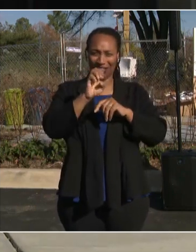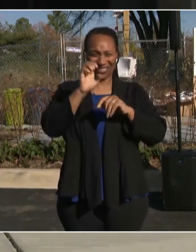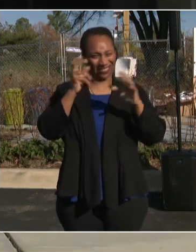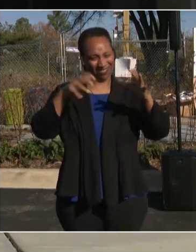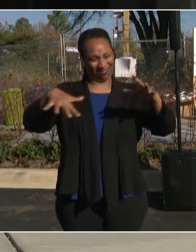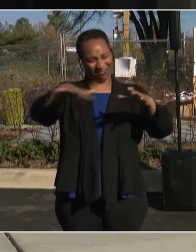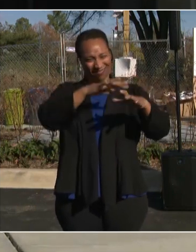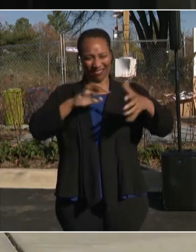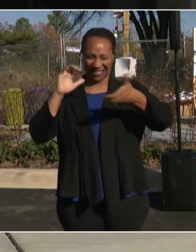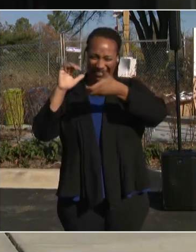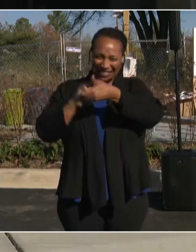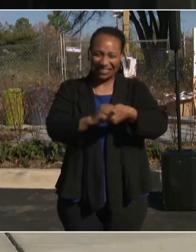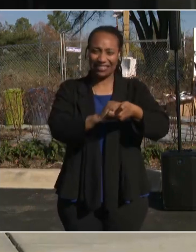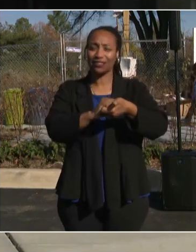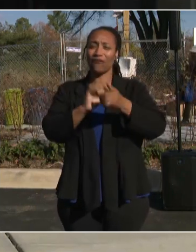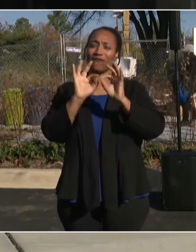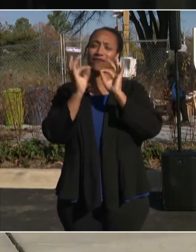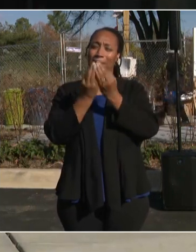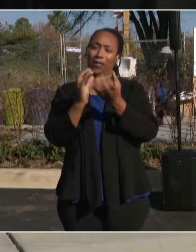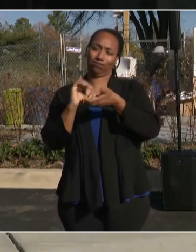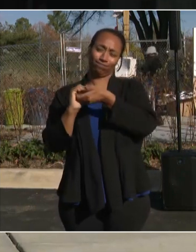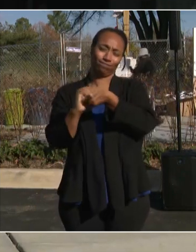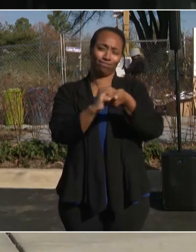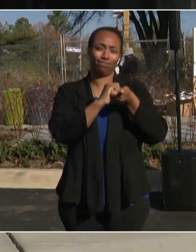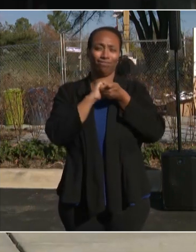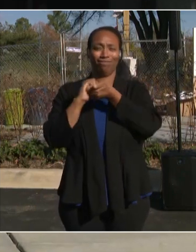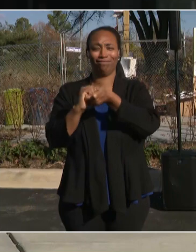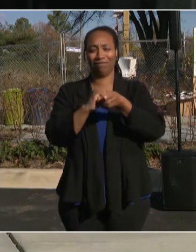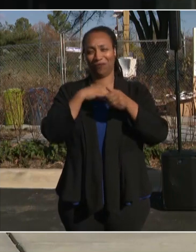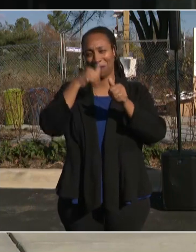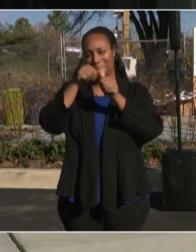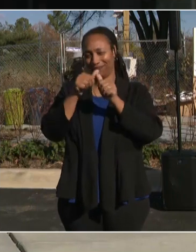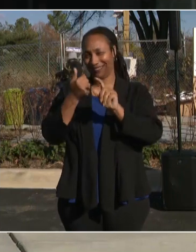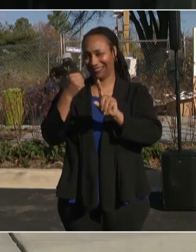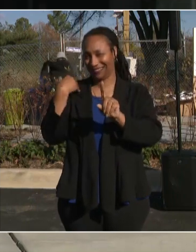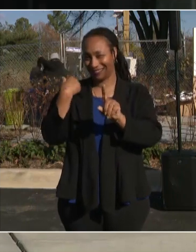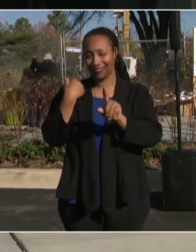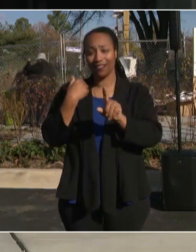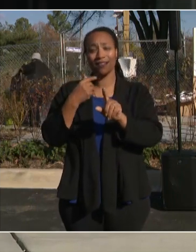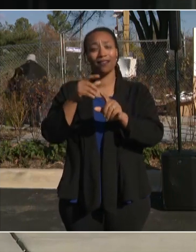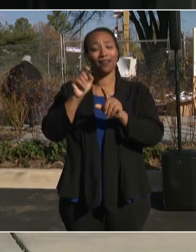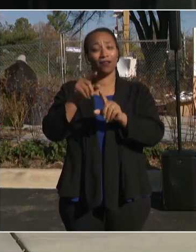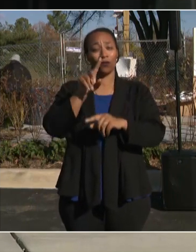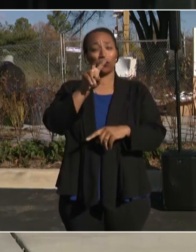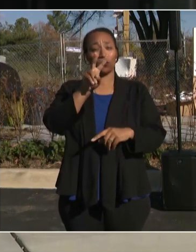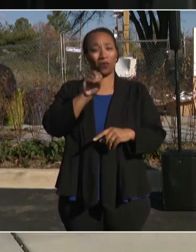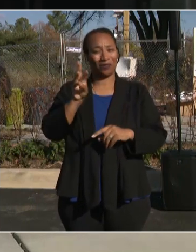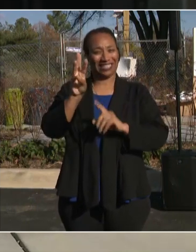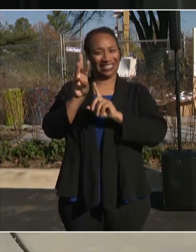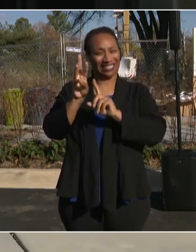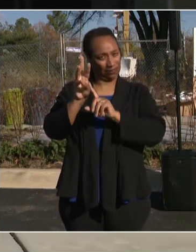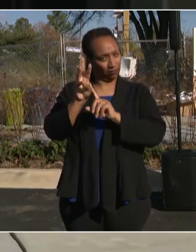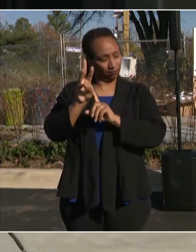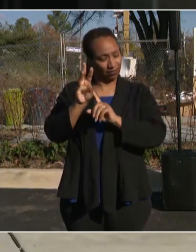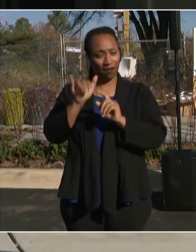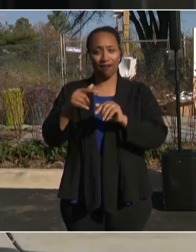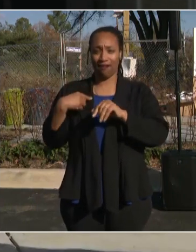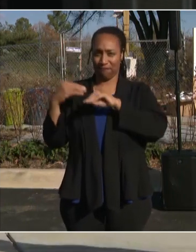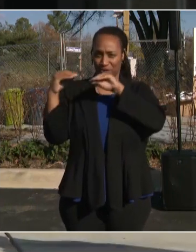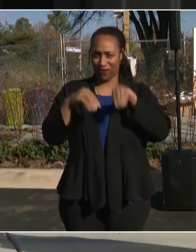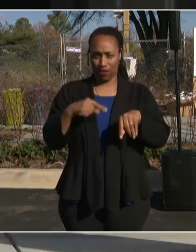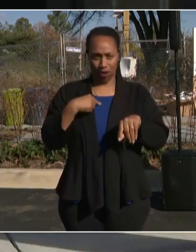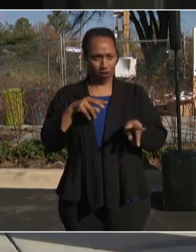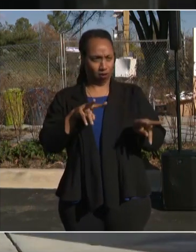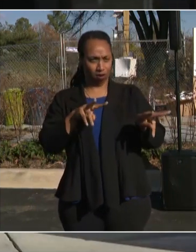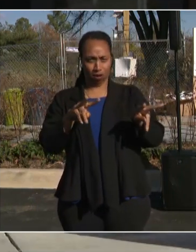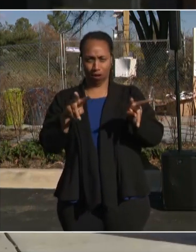Farm in 2006, we learned that the other people living along these blocks were more than our neighbors. They were our